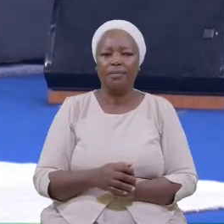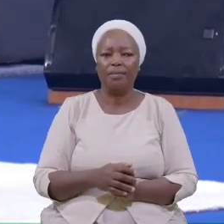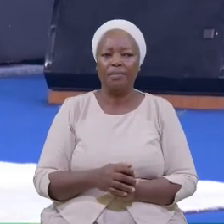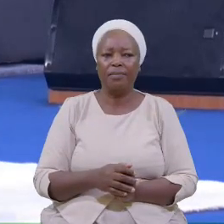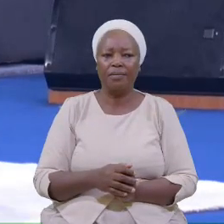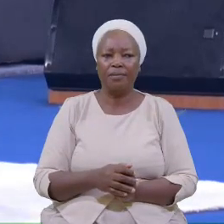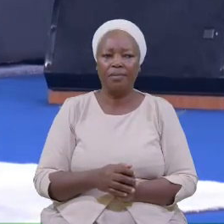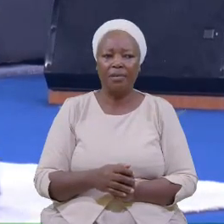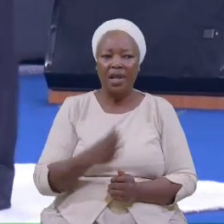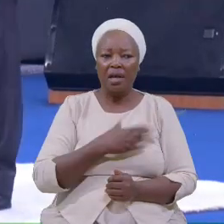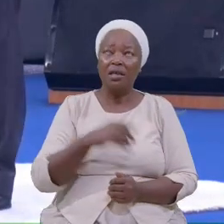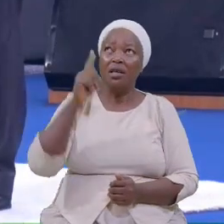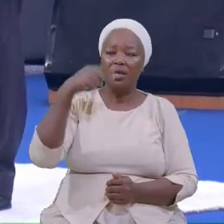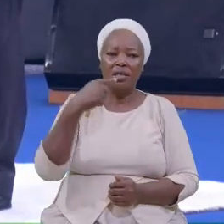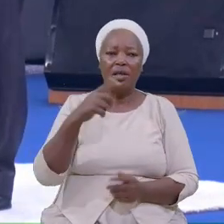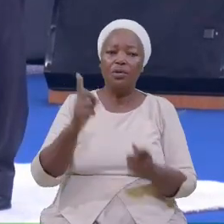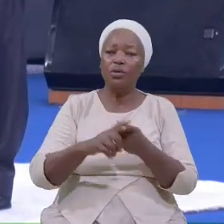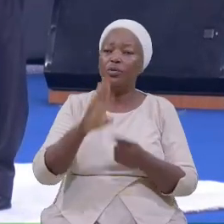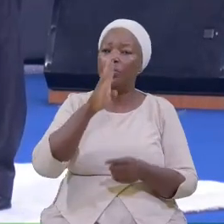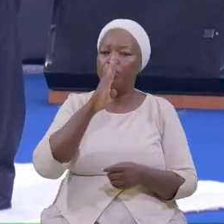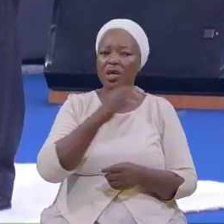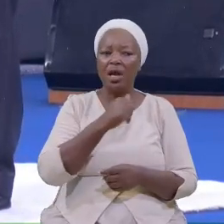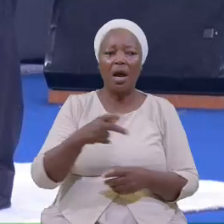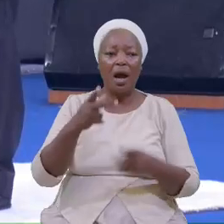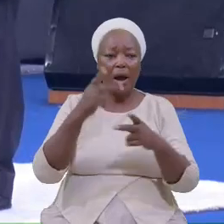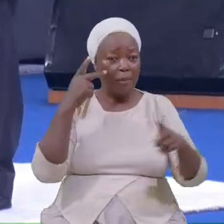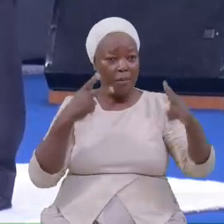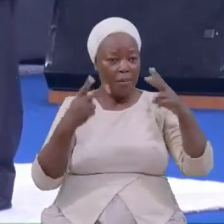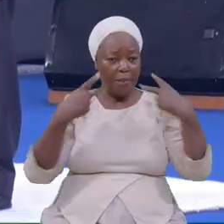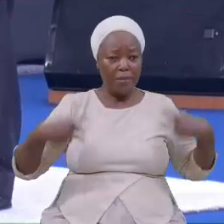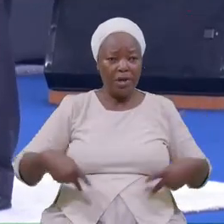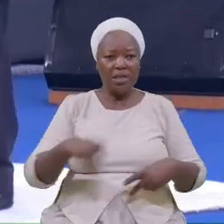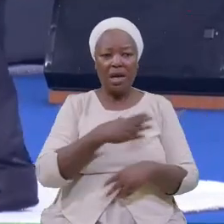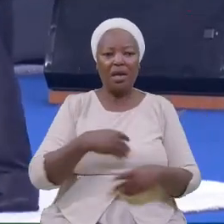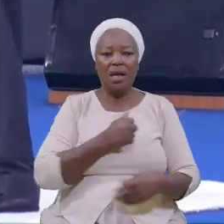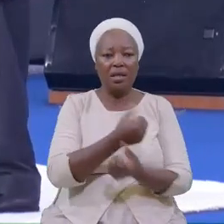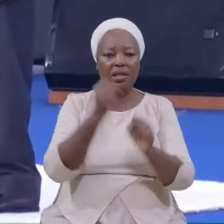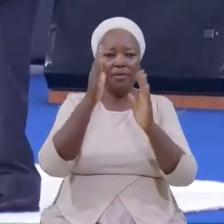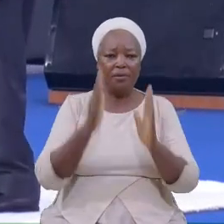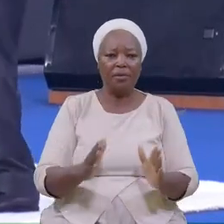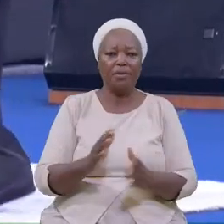And he says, to be a prince and a savior.